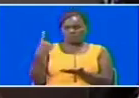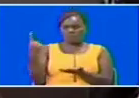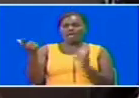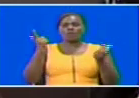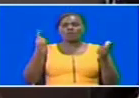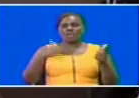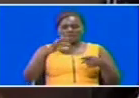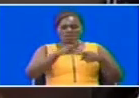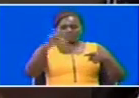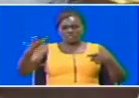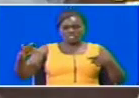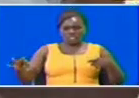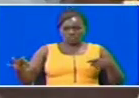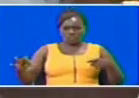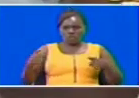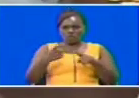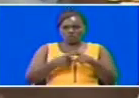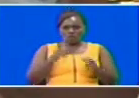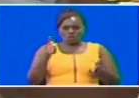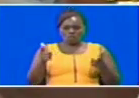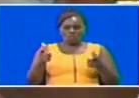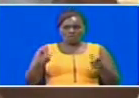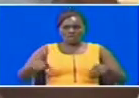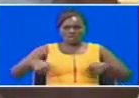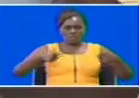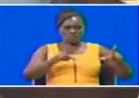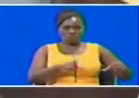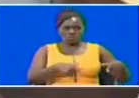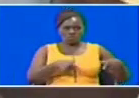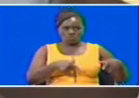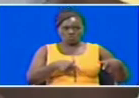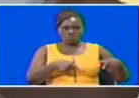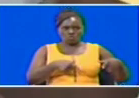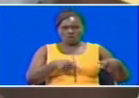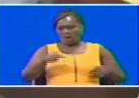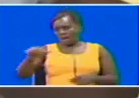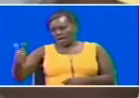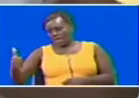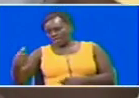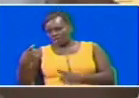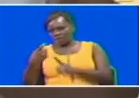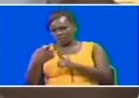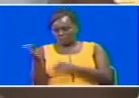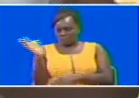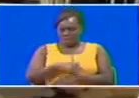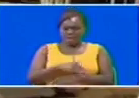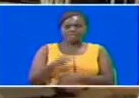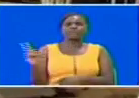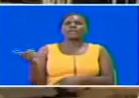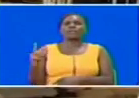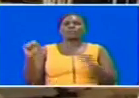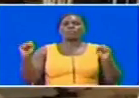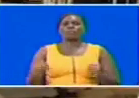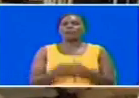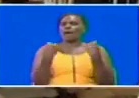ferrying vegetables from Limuru to Kongowea market in Mombasa, while the other one was driving back to Nairobi. The